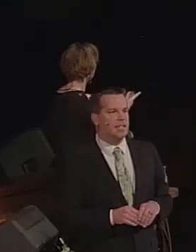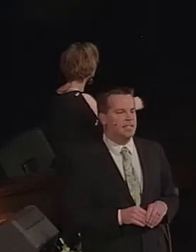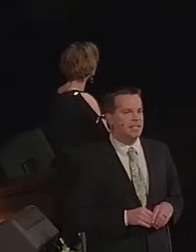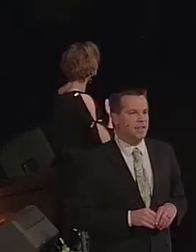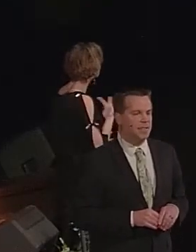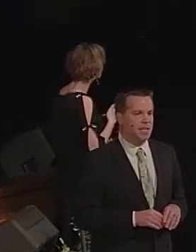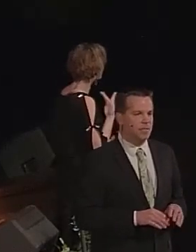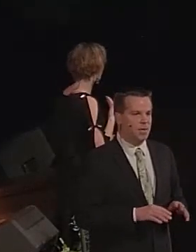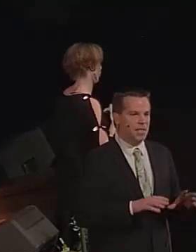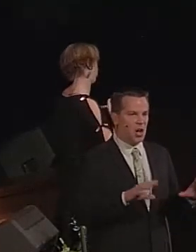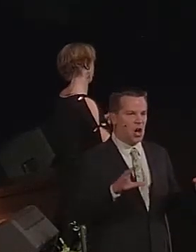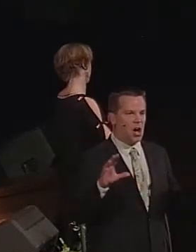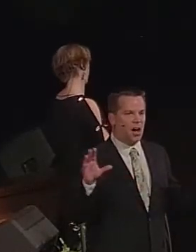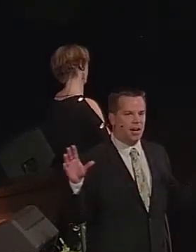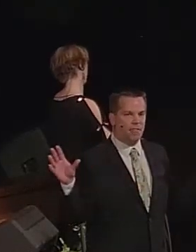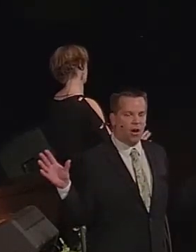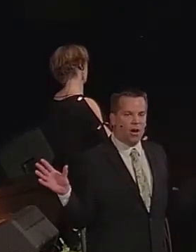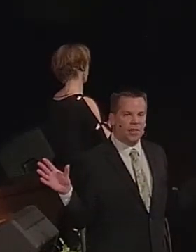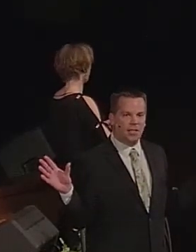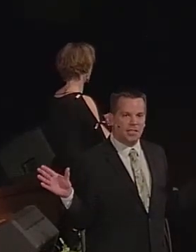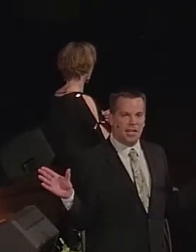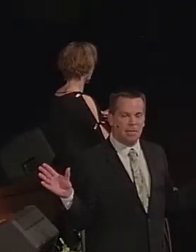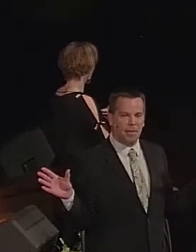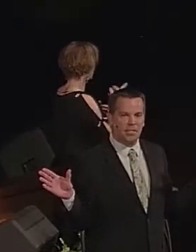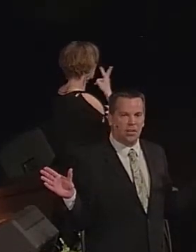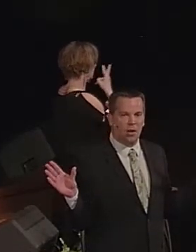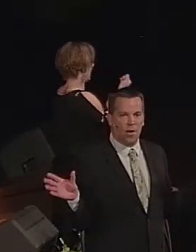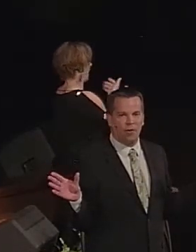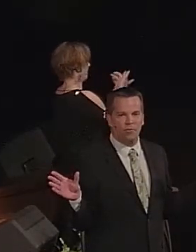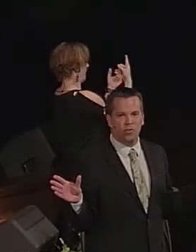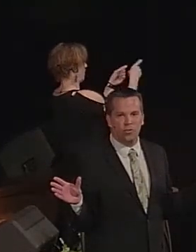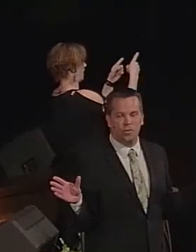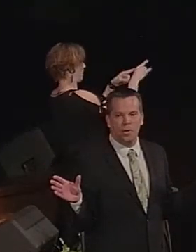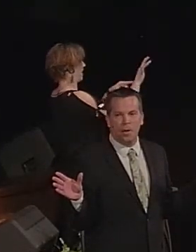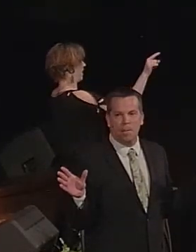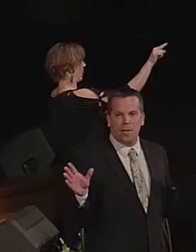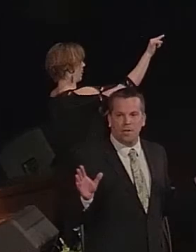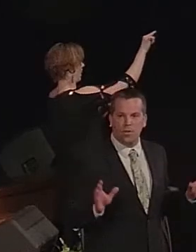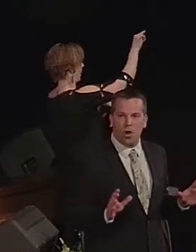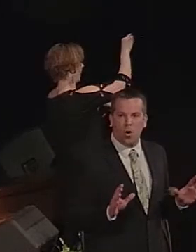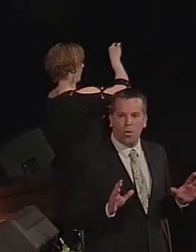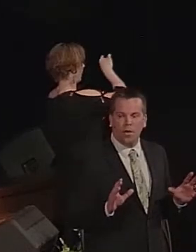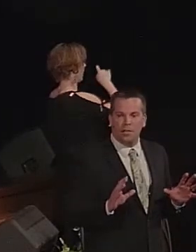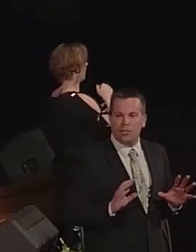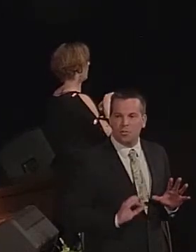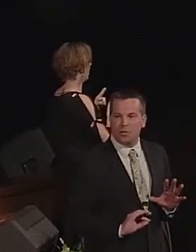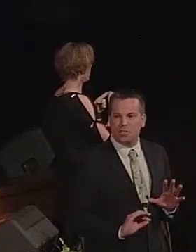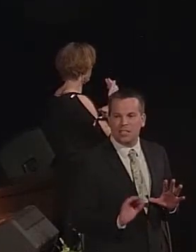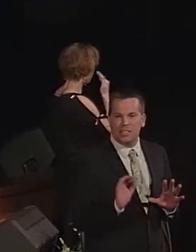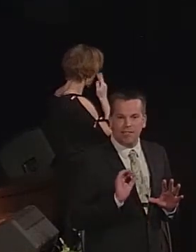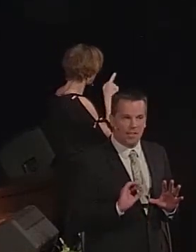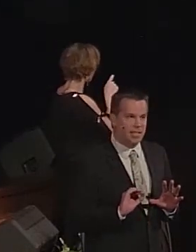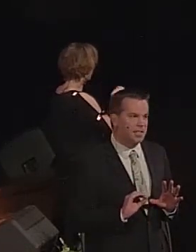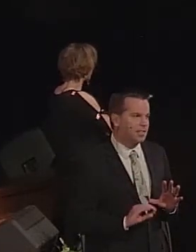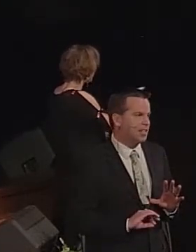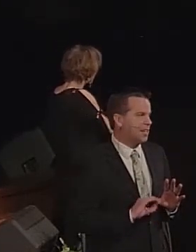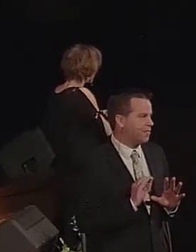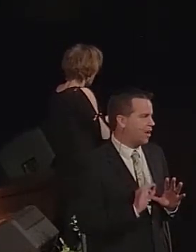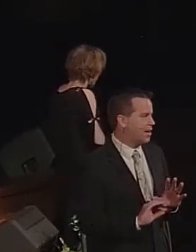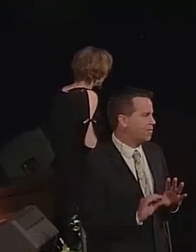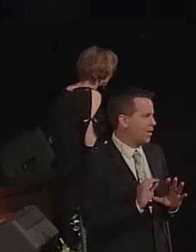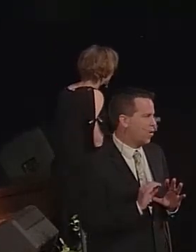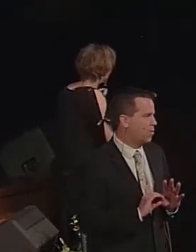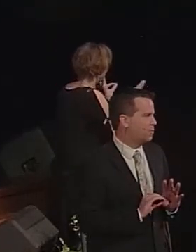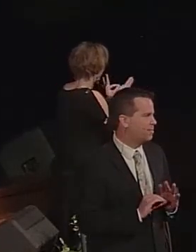feel insignificant when in awe of all that is taking place around you, but know that you are significant to